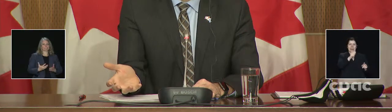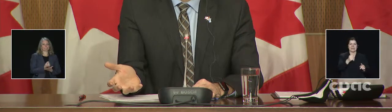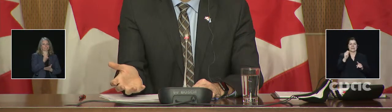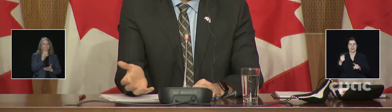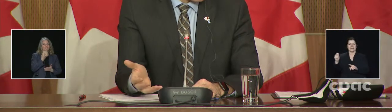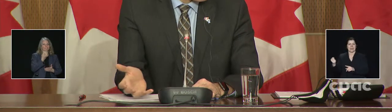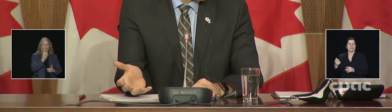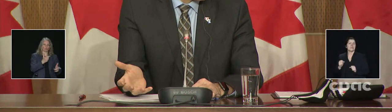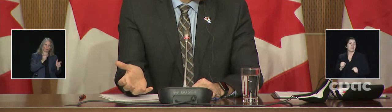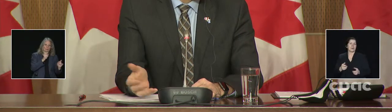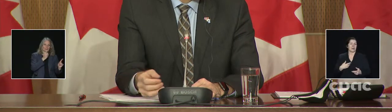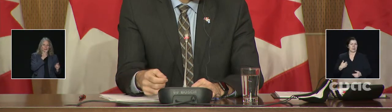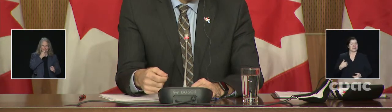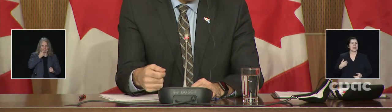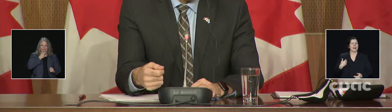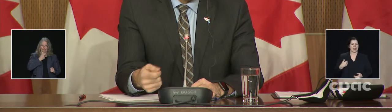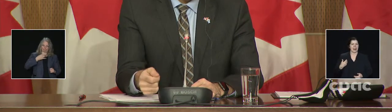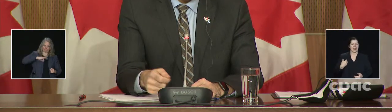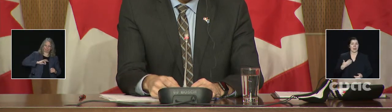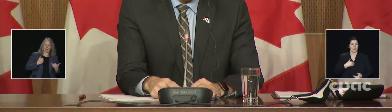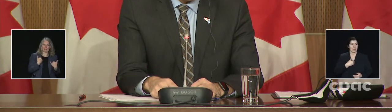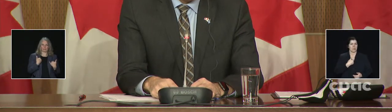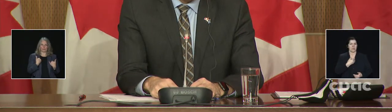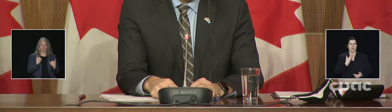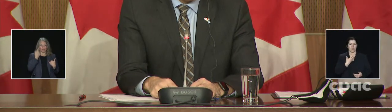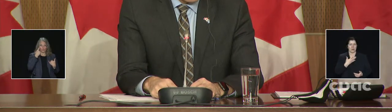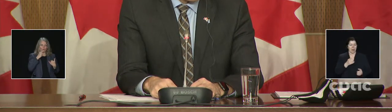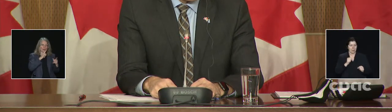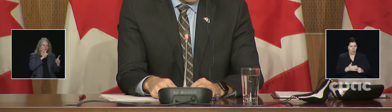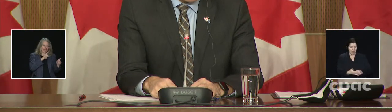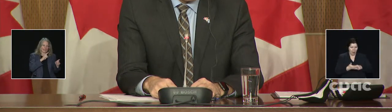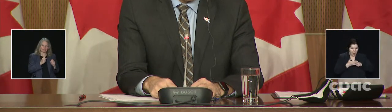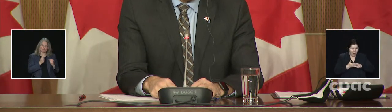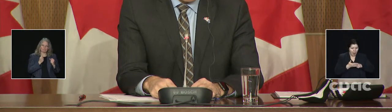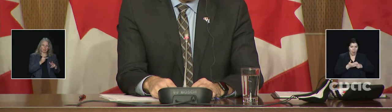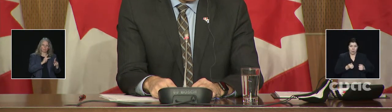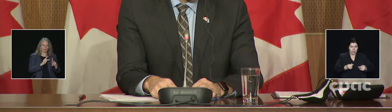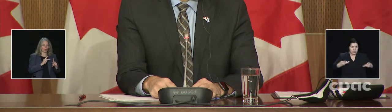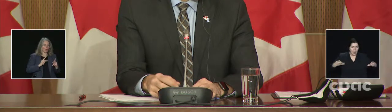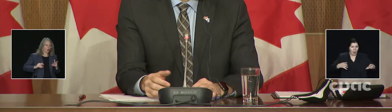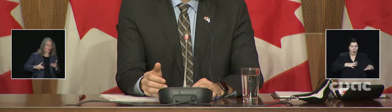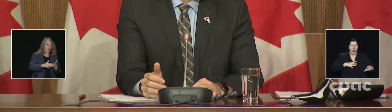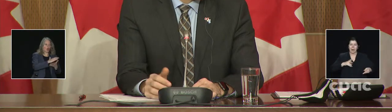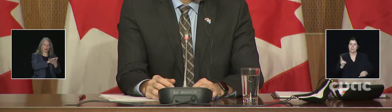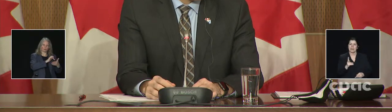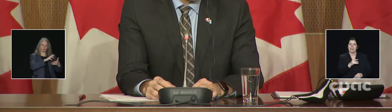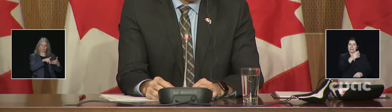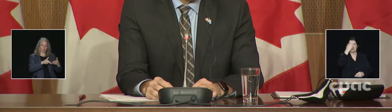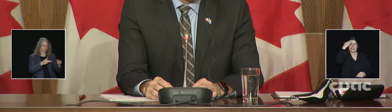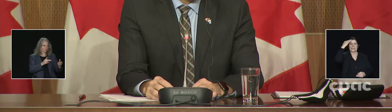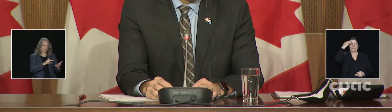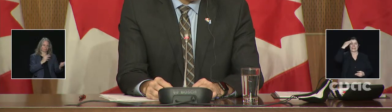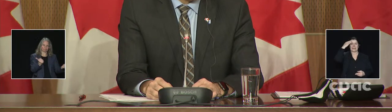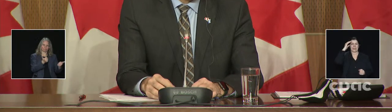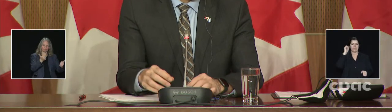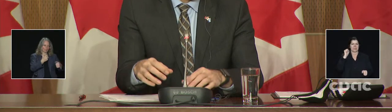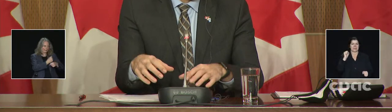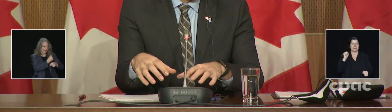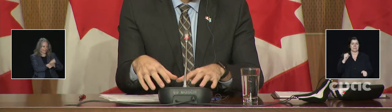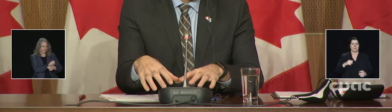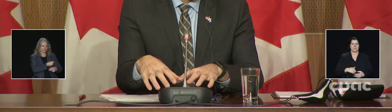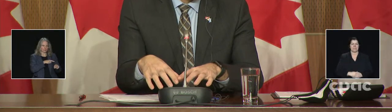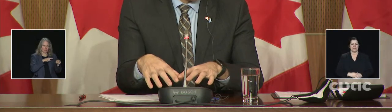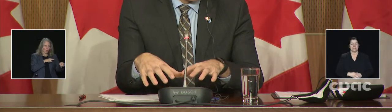lot of people rapidly and they get very ample results of whether there might be